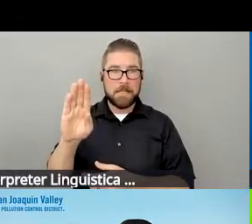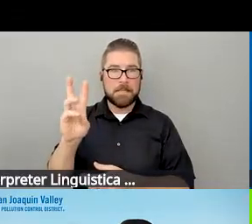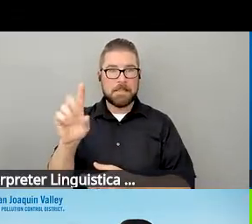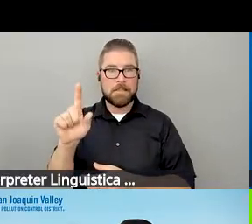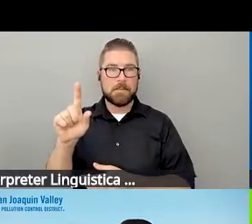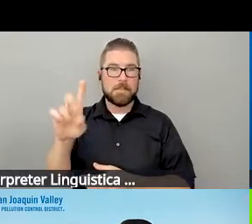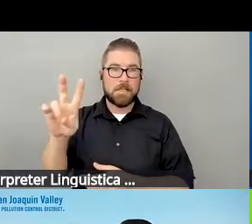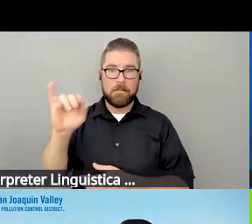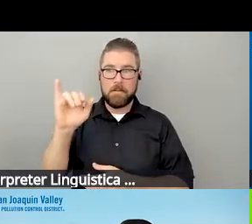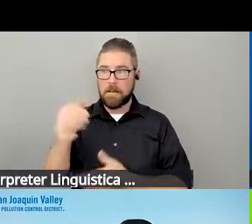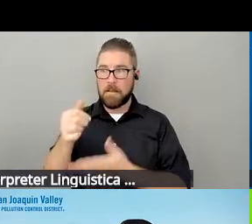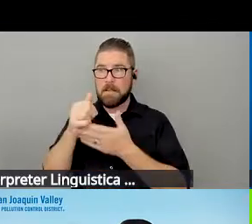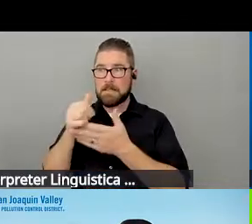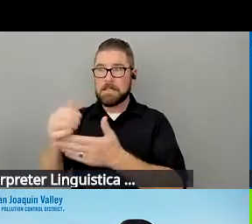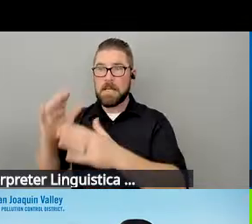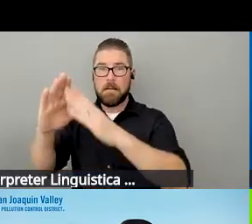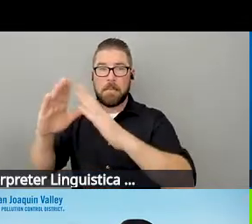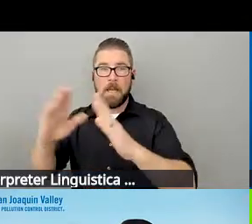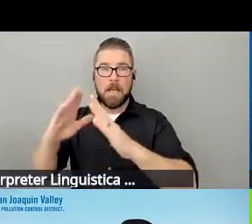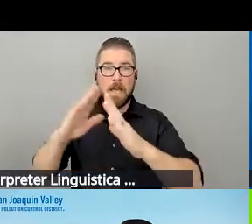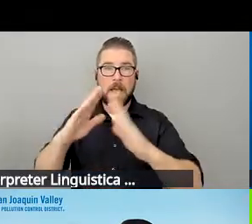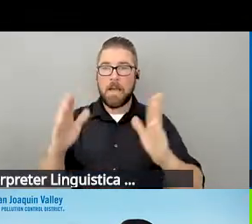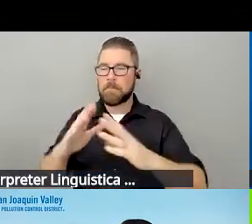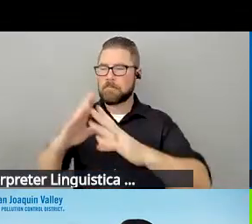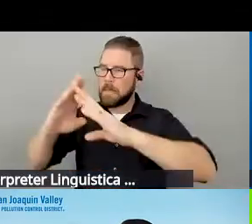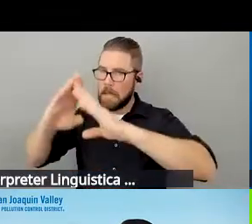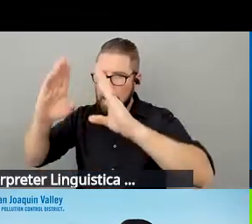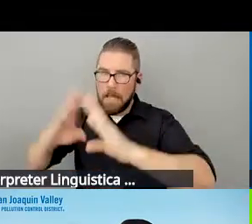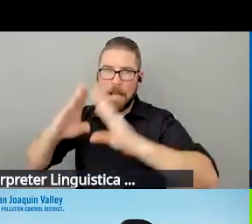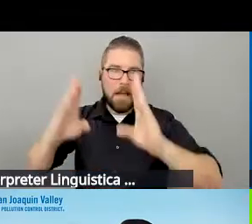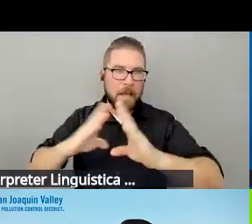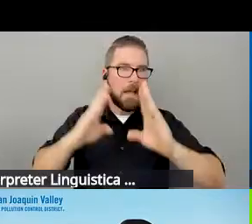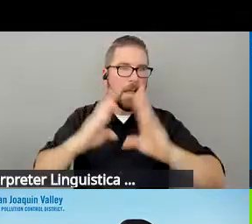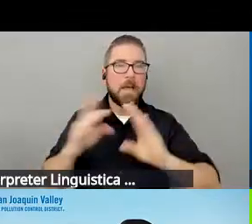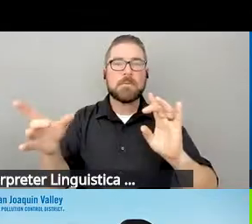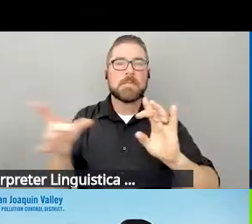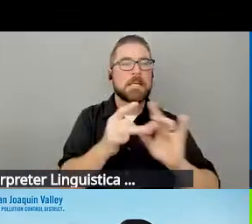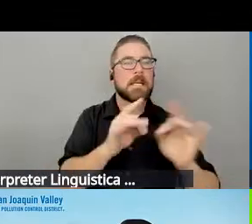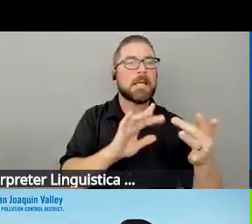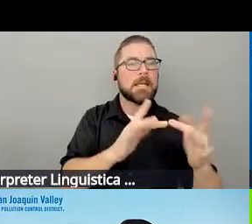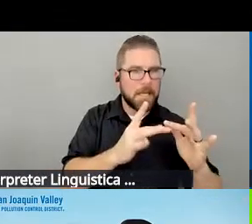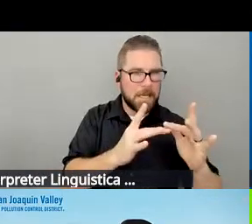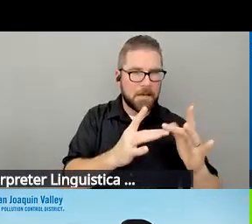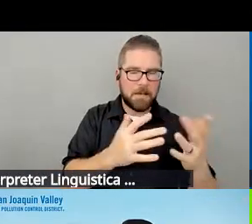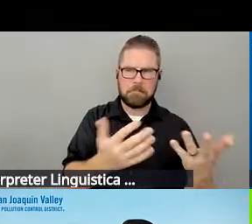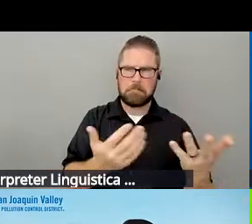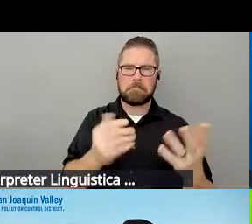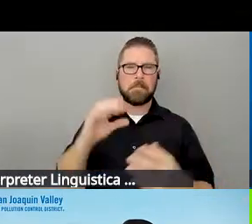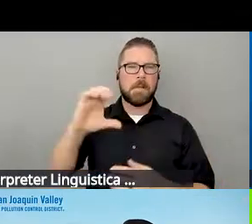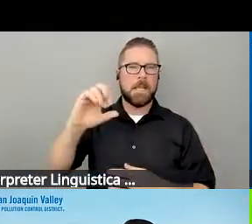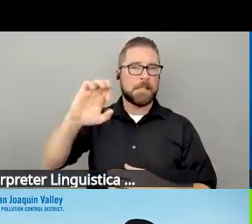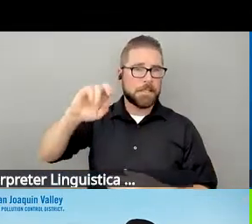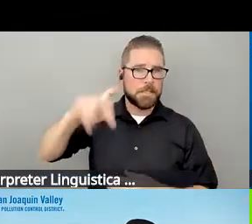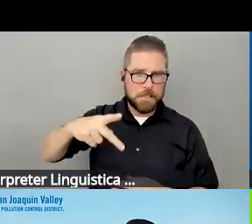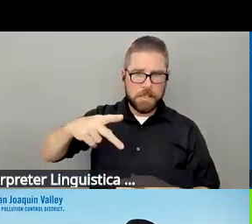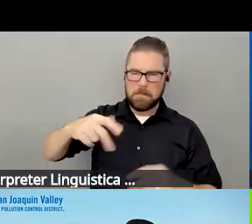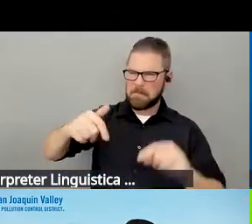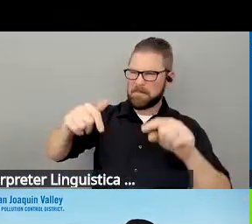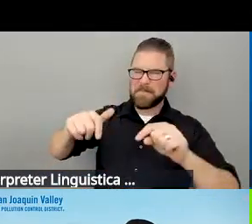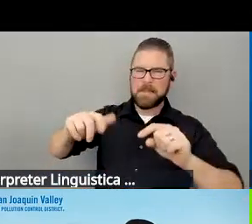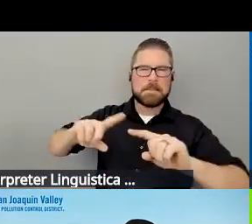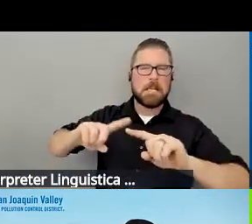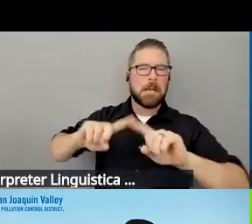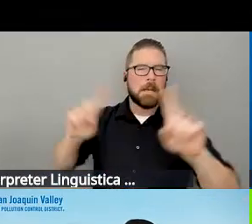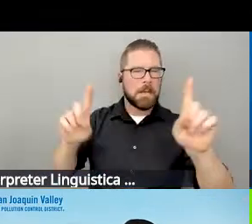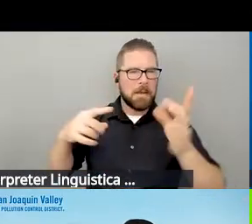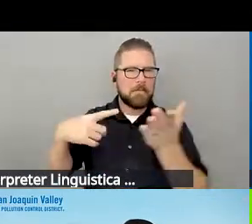to internet. So it is a little bit different than what we're doing in the CERT, but I know Kirsten will do a great job kind of describing the intersections between